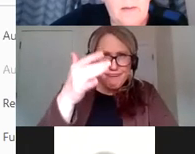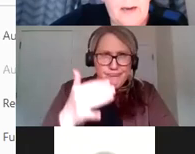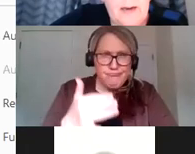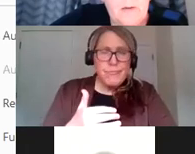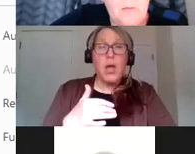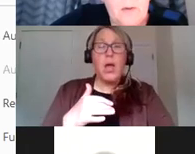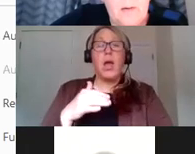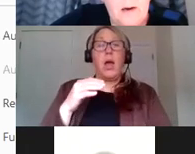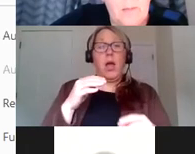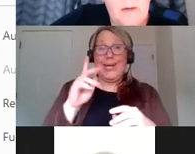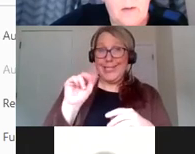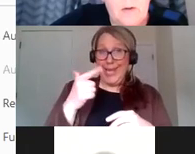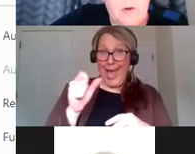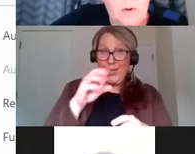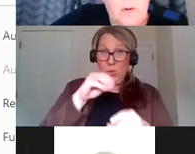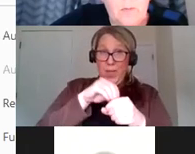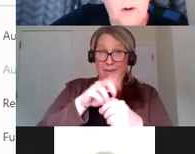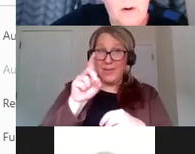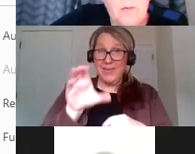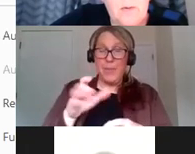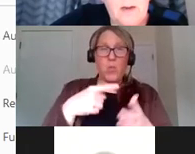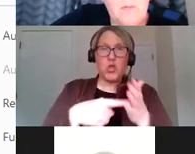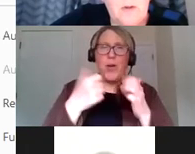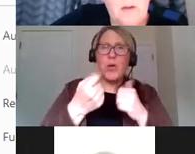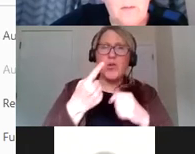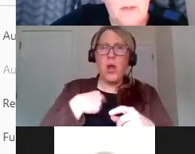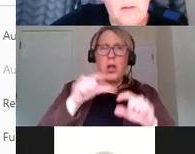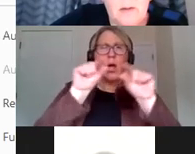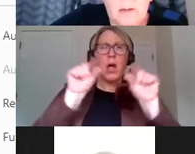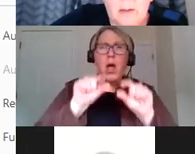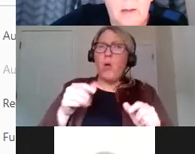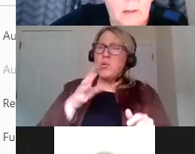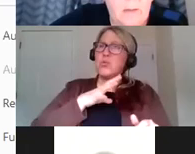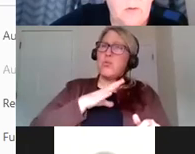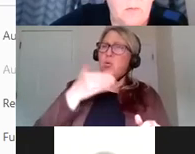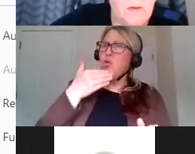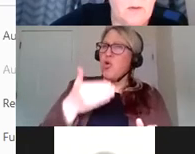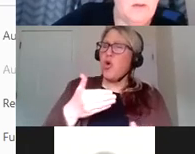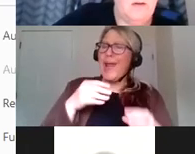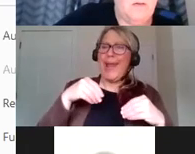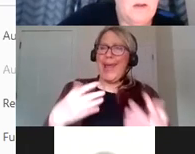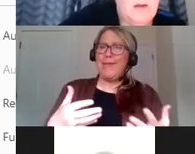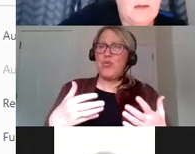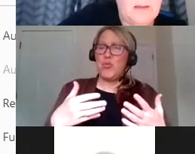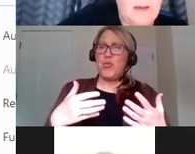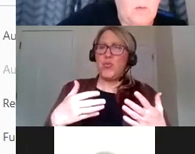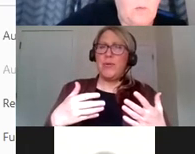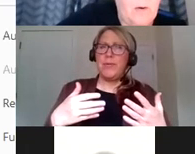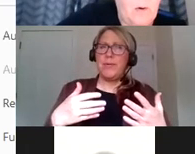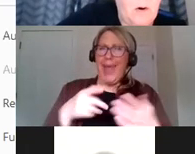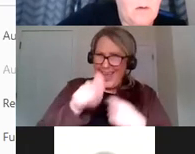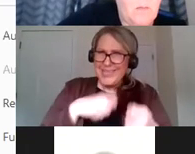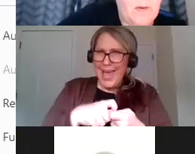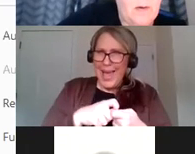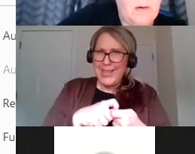that in the tags within the document, it's going to show me which one I'm on. So it's really good because it gives you the exactly where